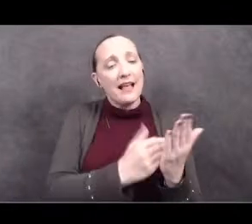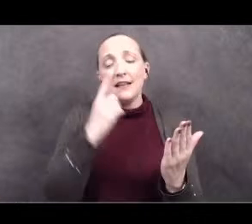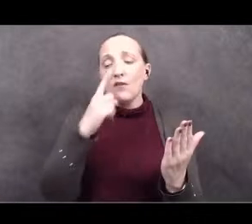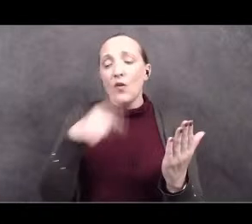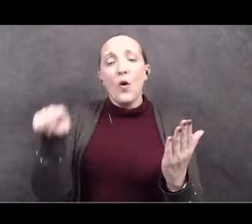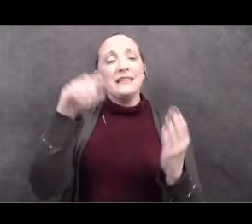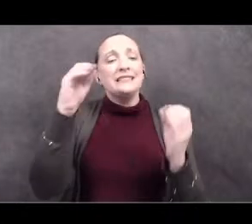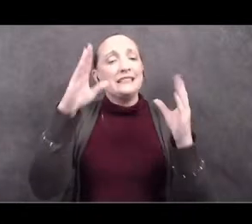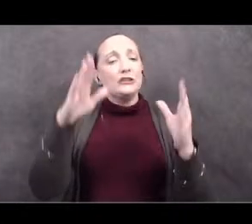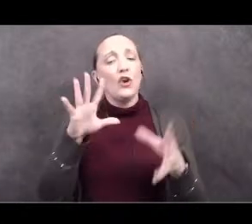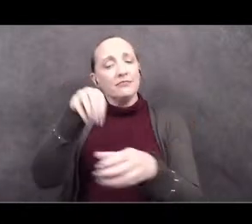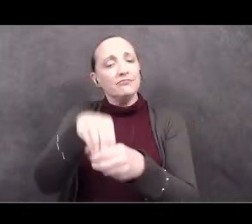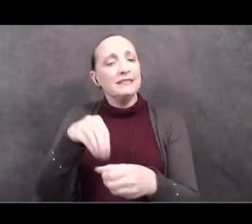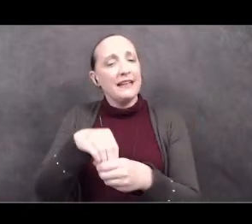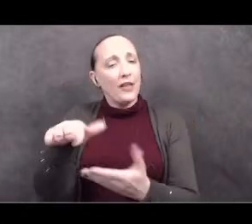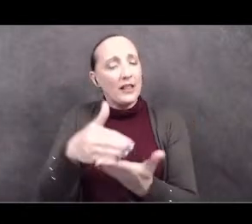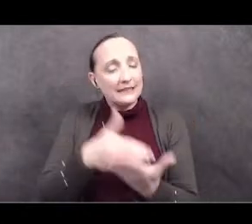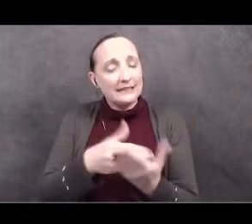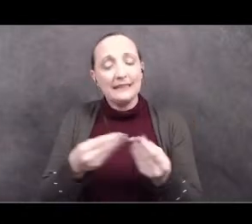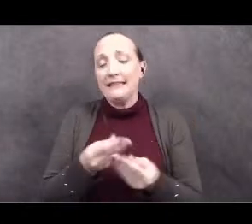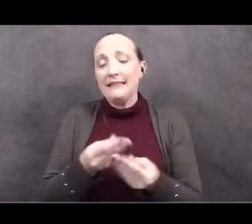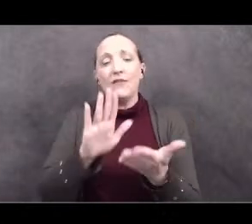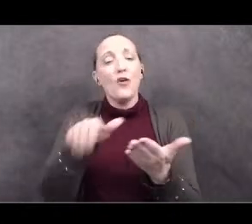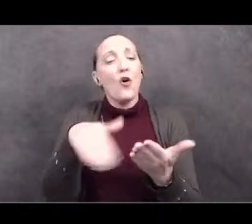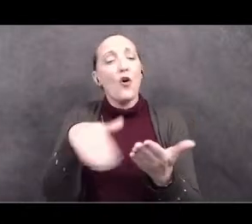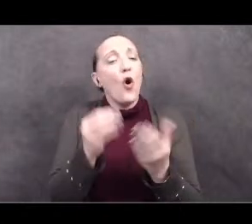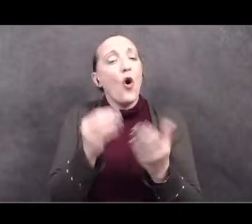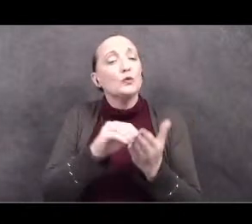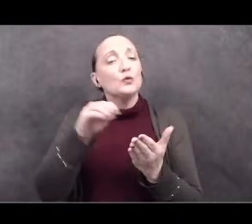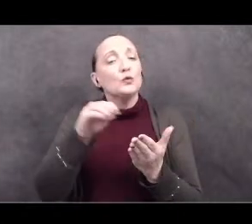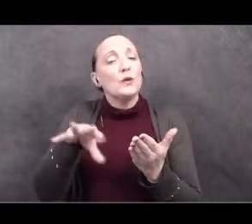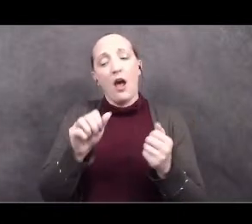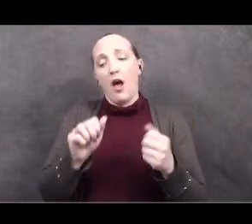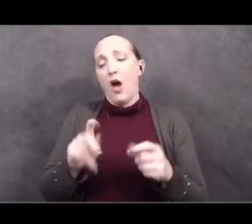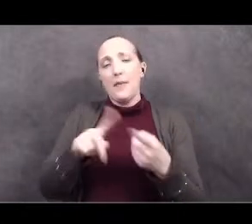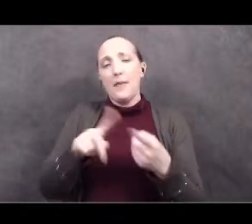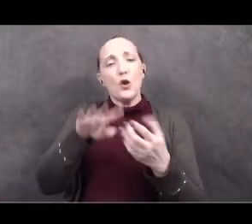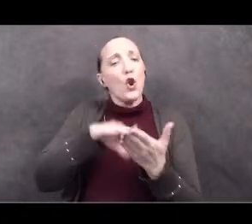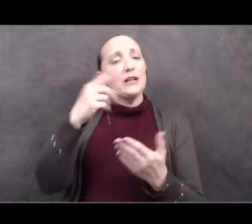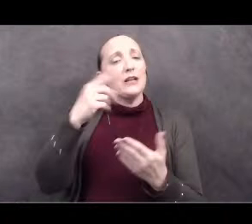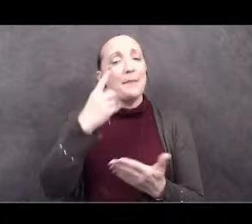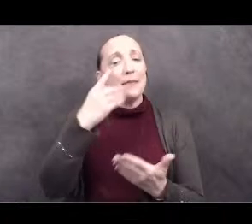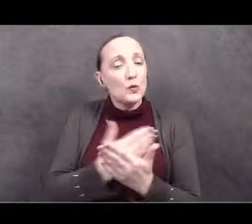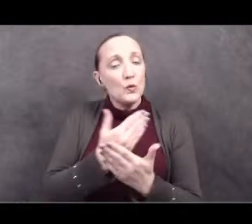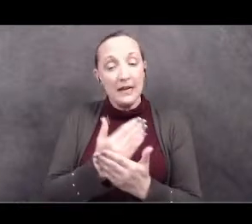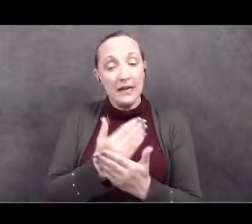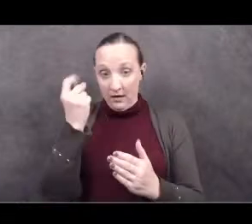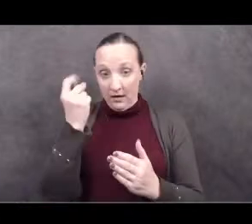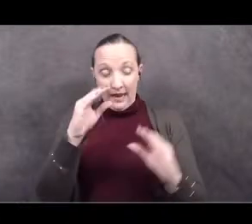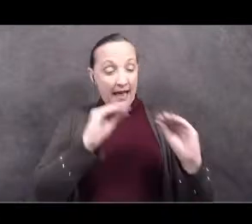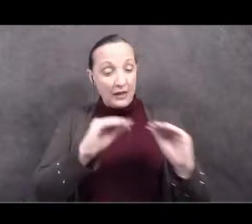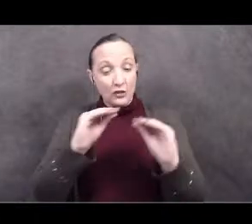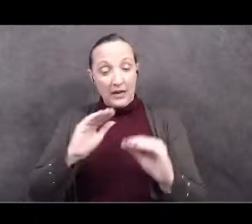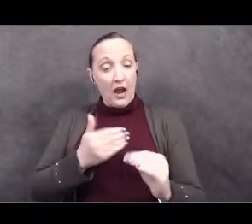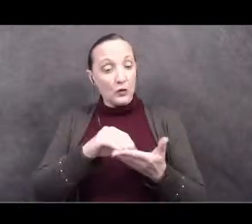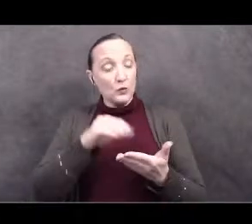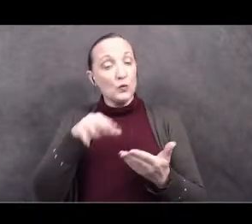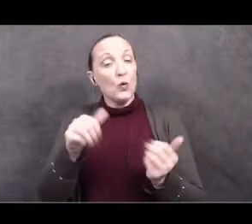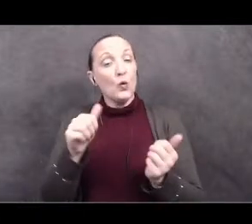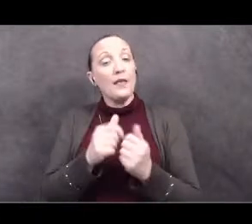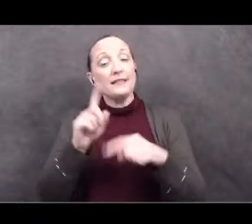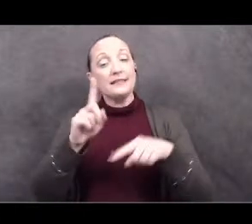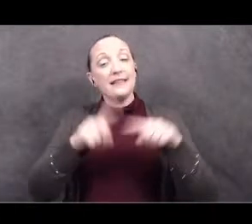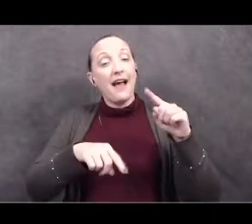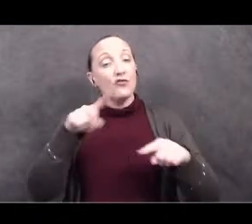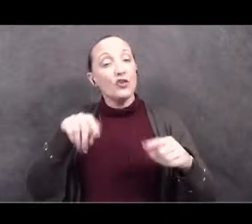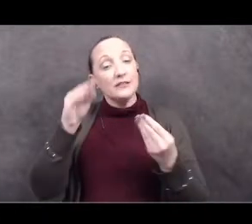giving all students the opportunity to learn something new we believe that by educating our students with diverse information we will better educate